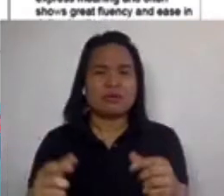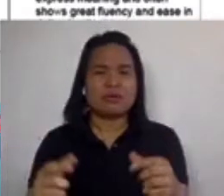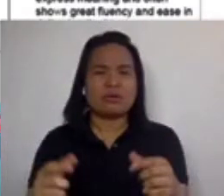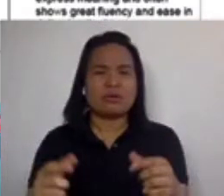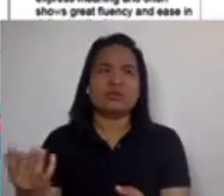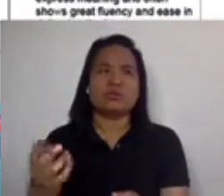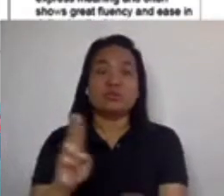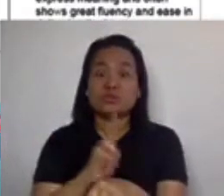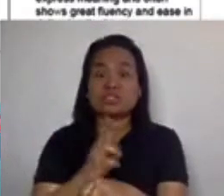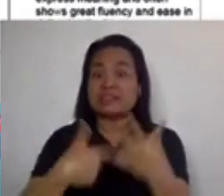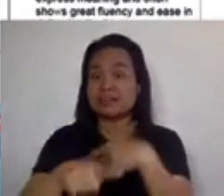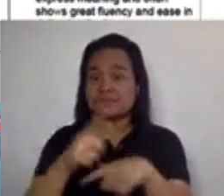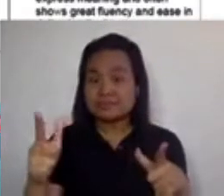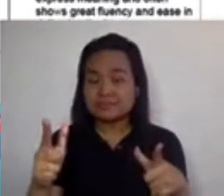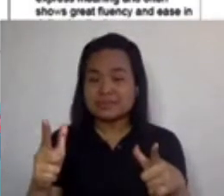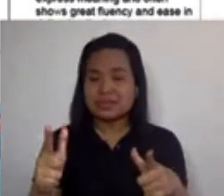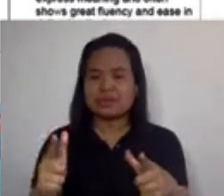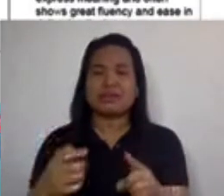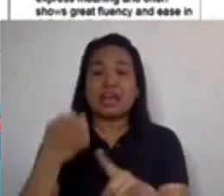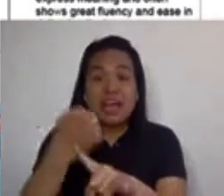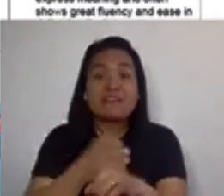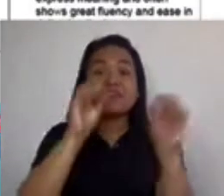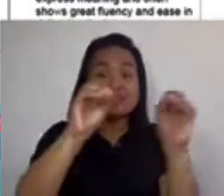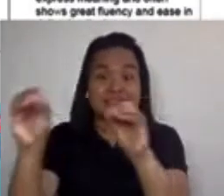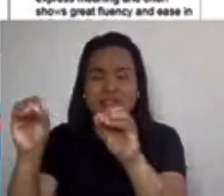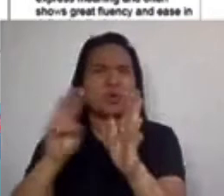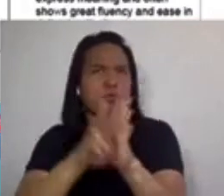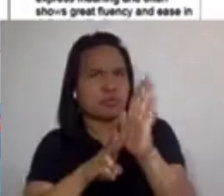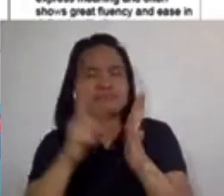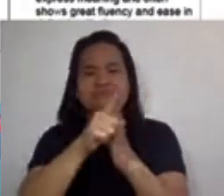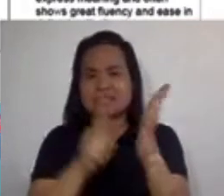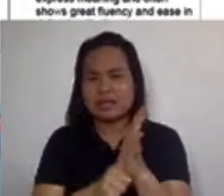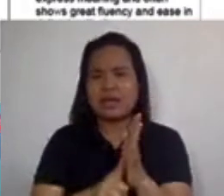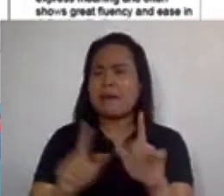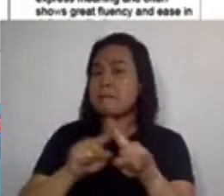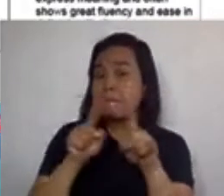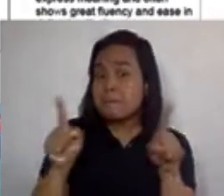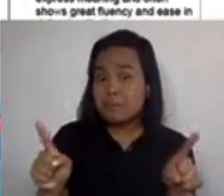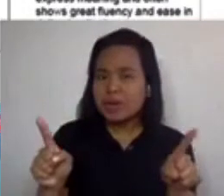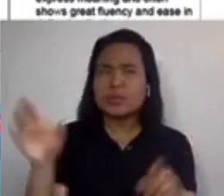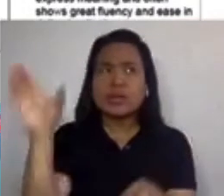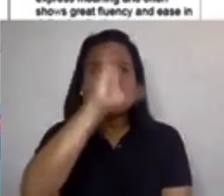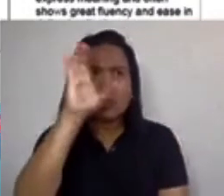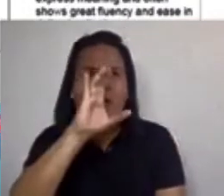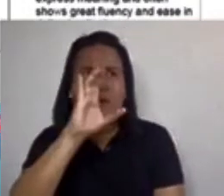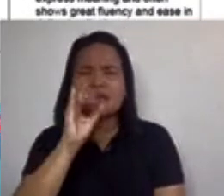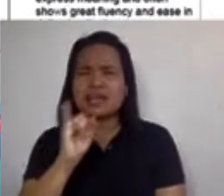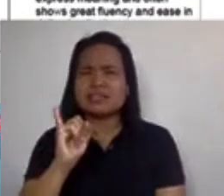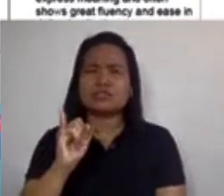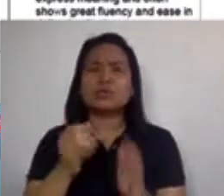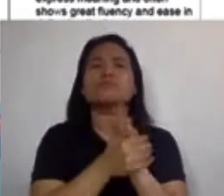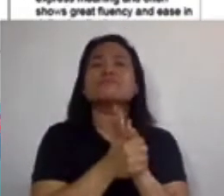teaching or whenever you do a video lesson or audio recording. What we are looking at is your proficiency level. And for